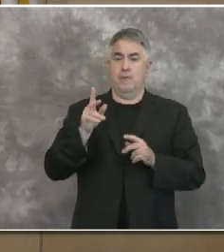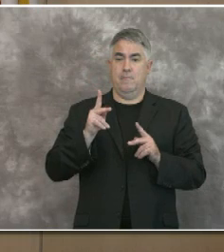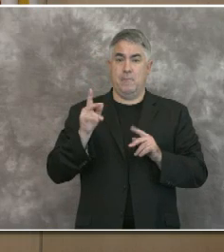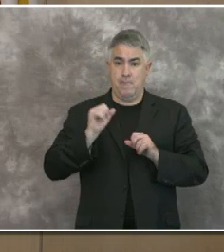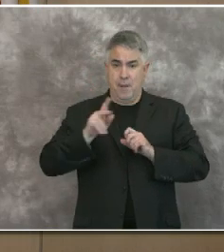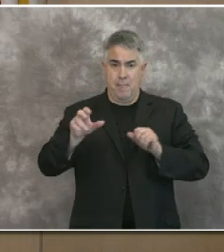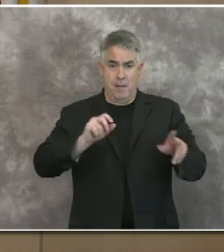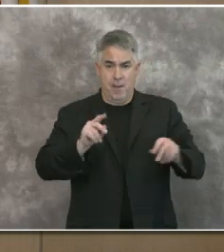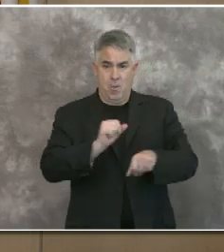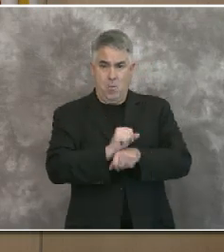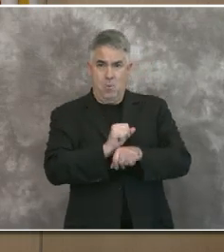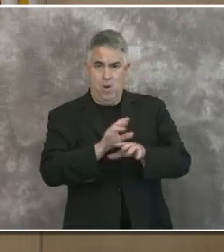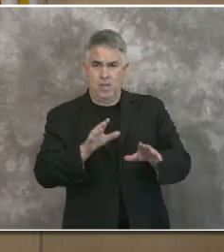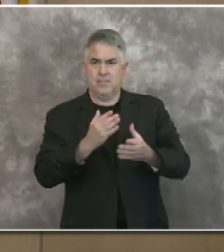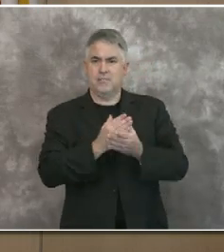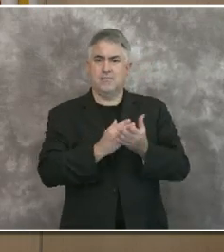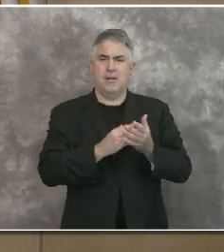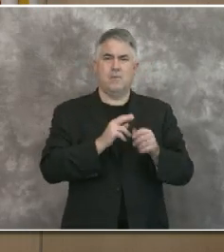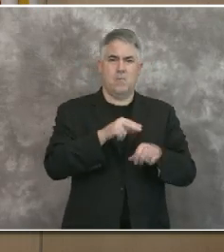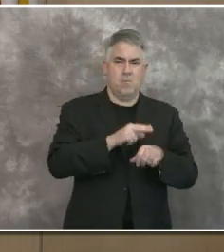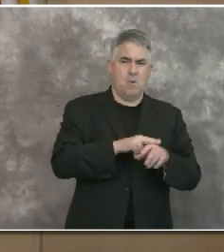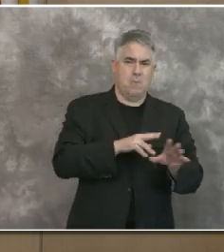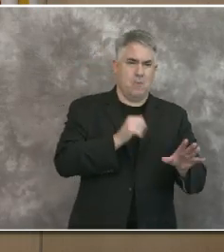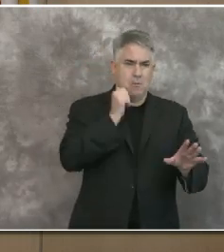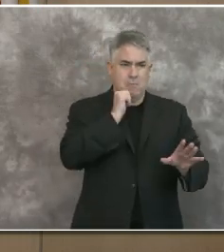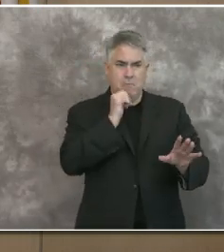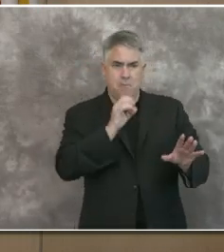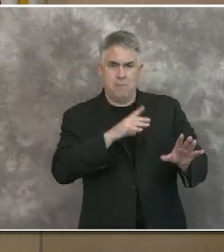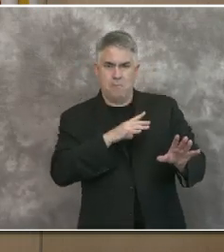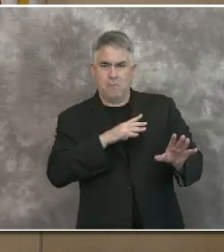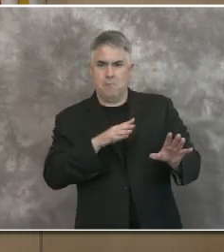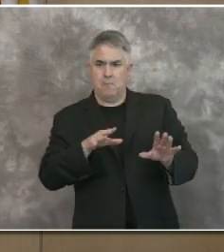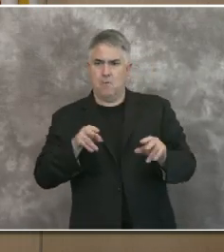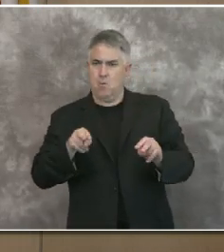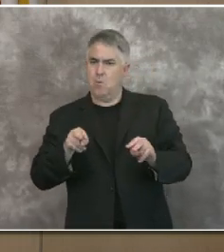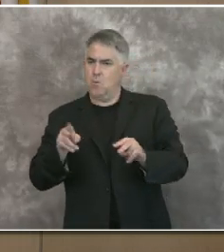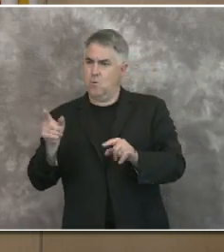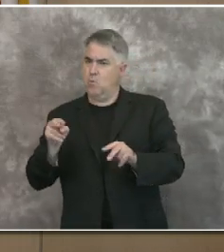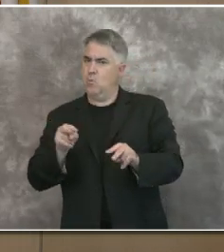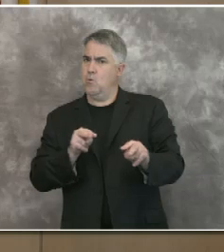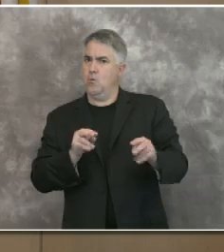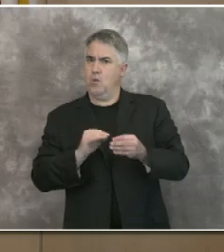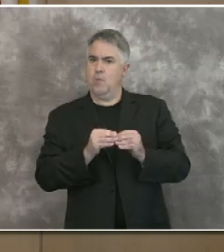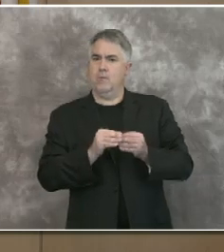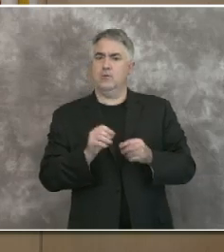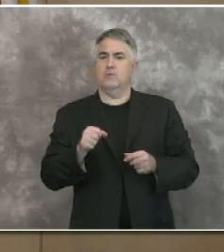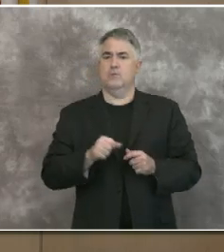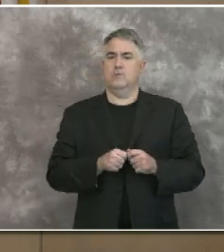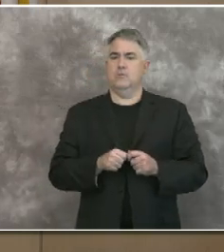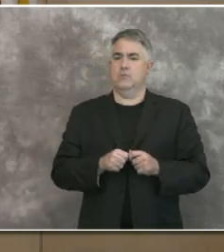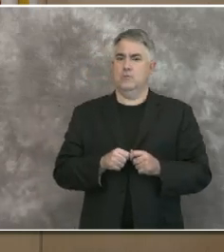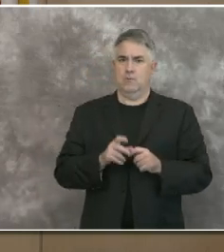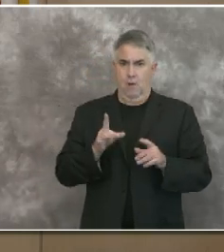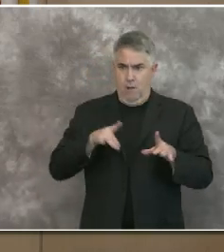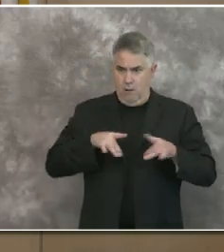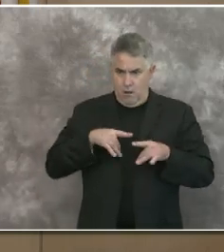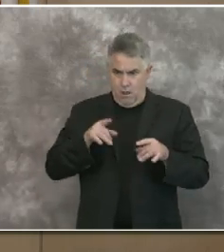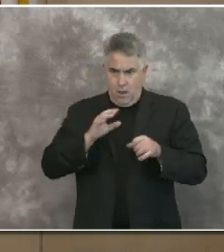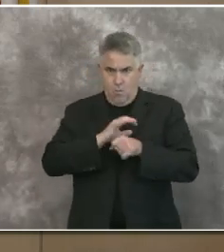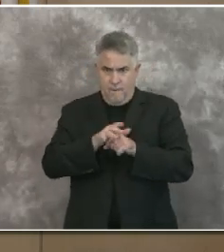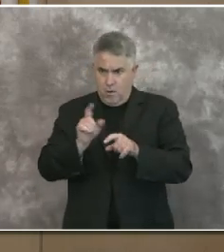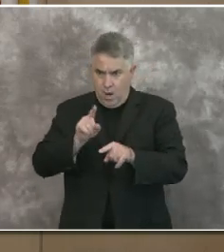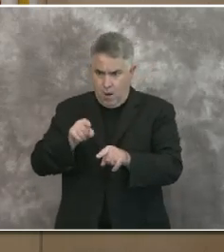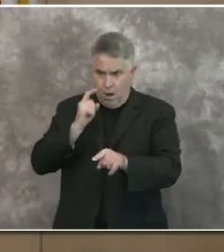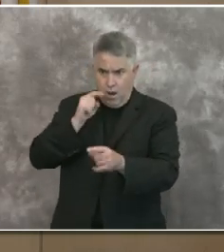normality, we have to be able to monitor if we see more cases, more outbreaks. So those